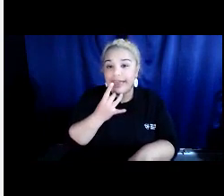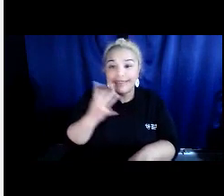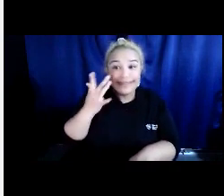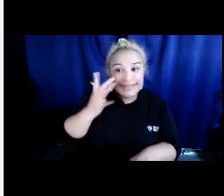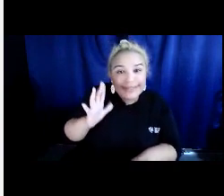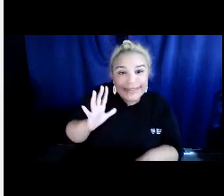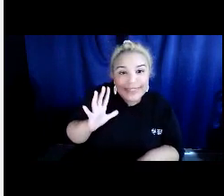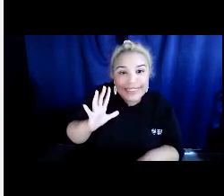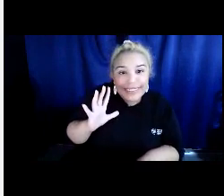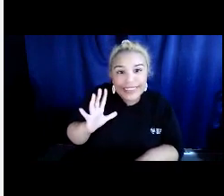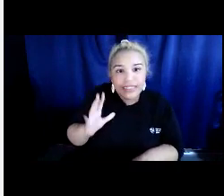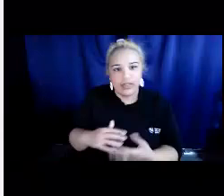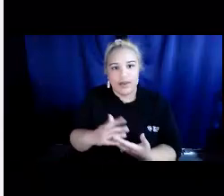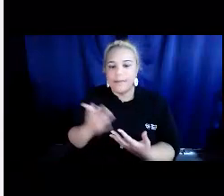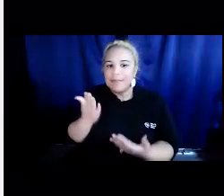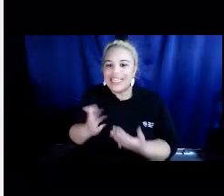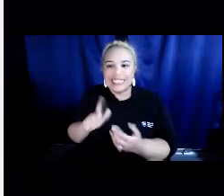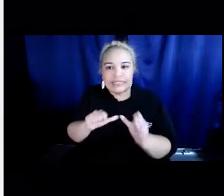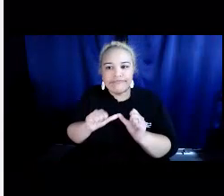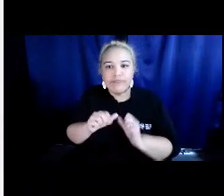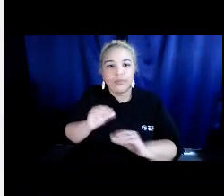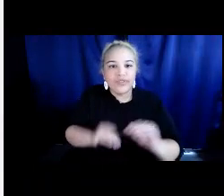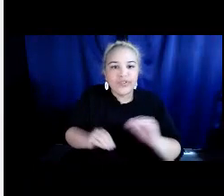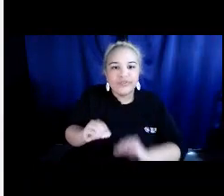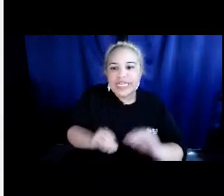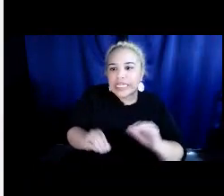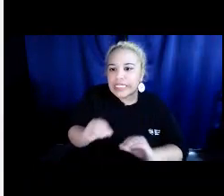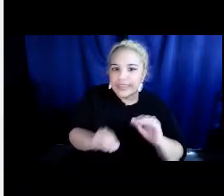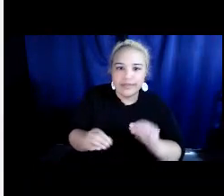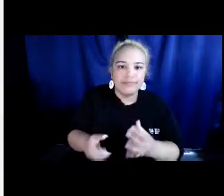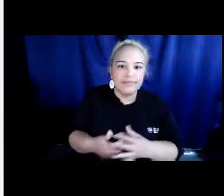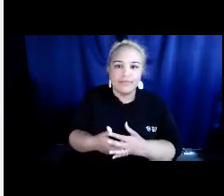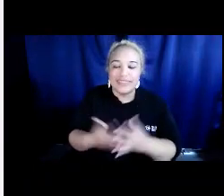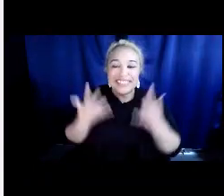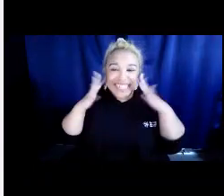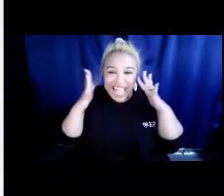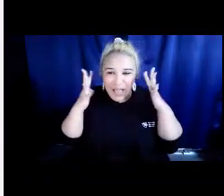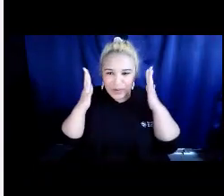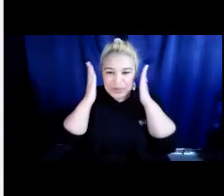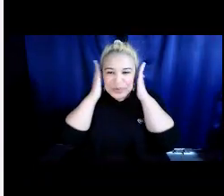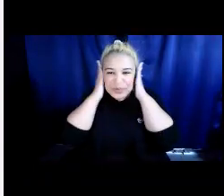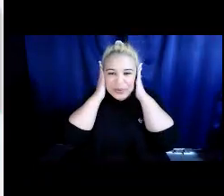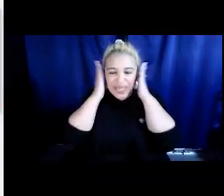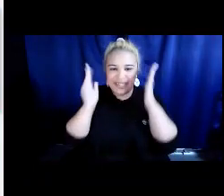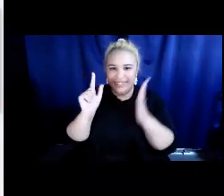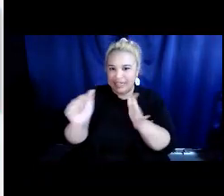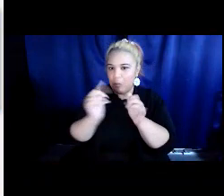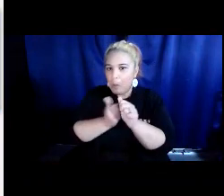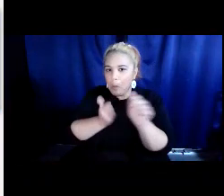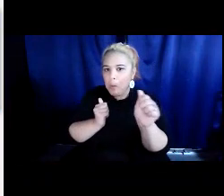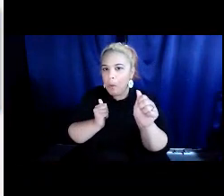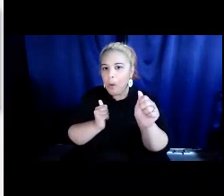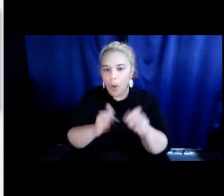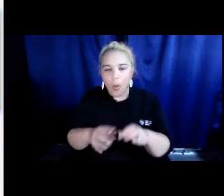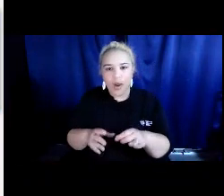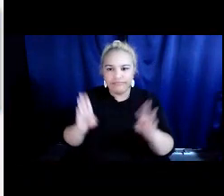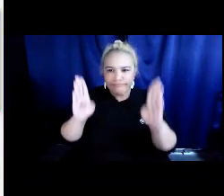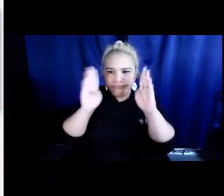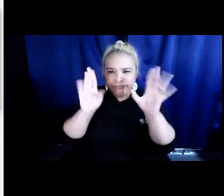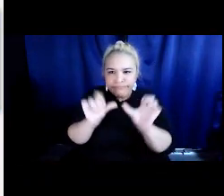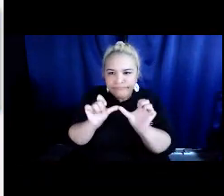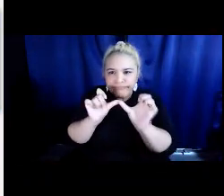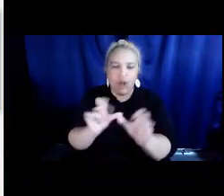making it difficult to sit still, avoiding sounds, or difficulty maintaining attention for prolonged periods.